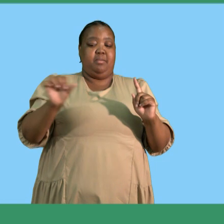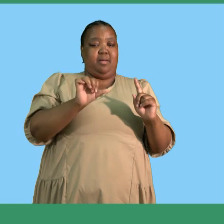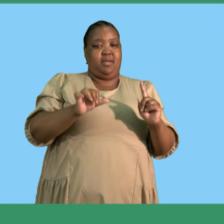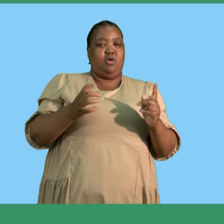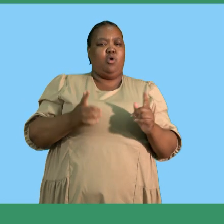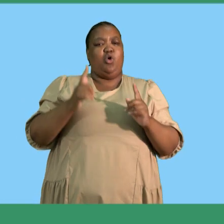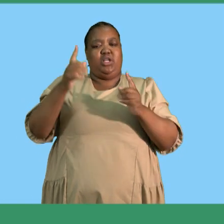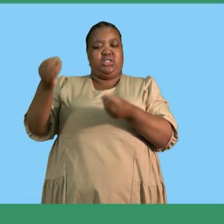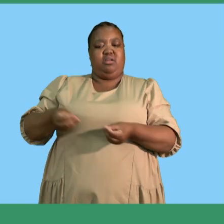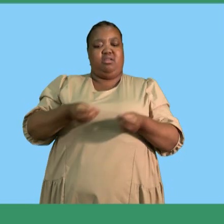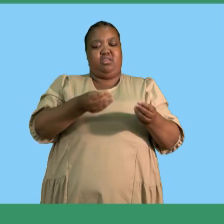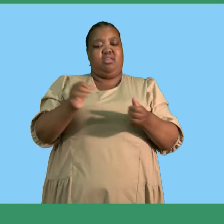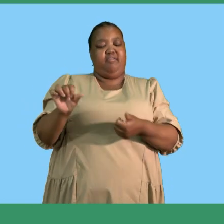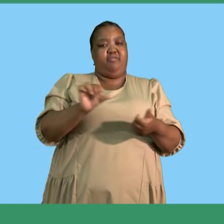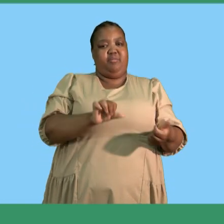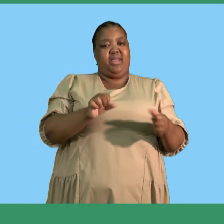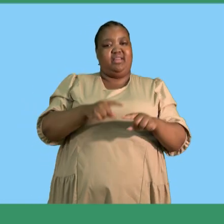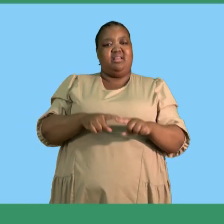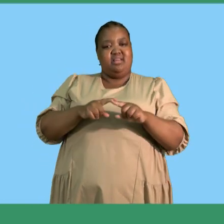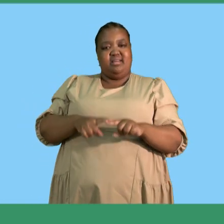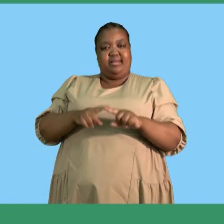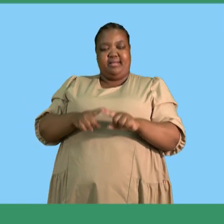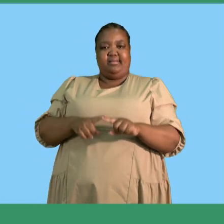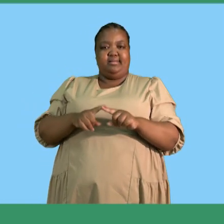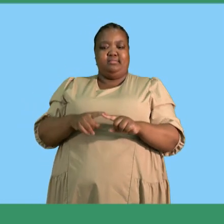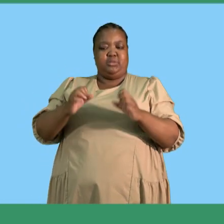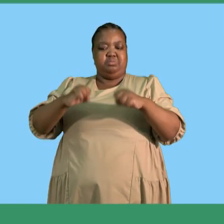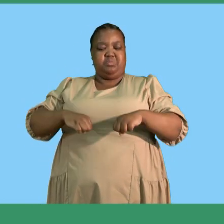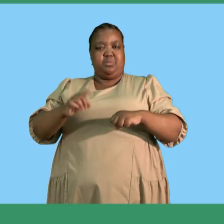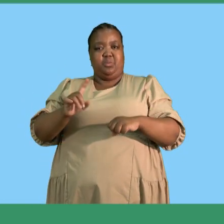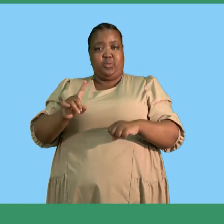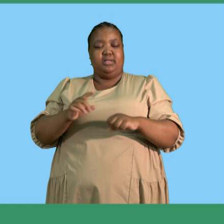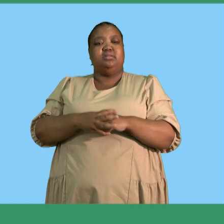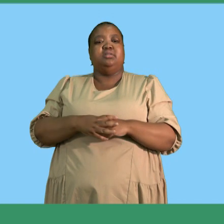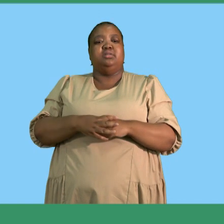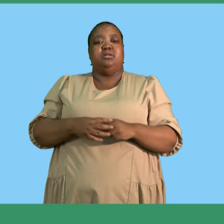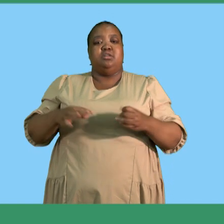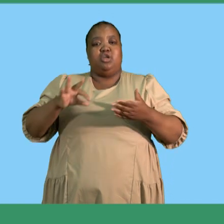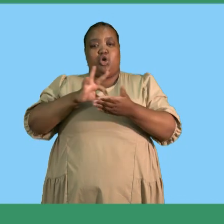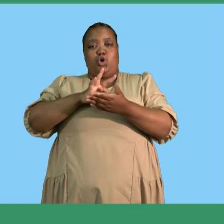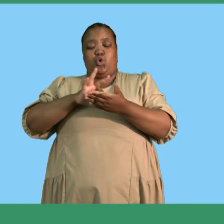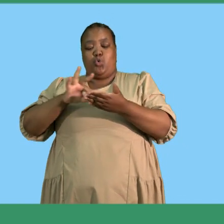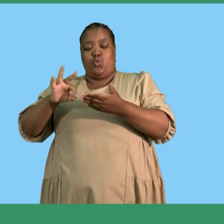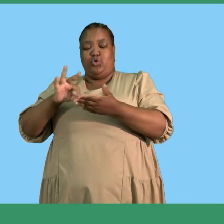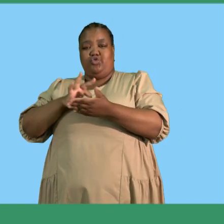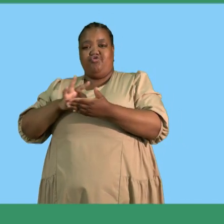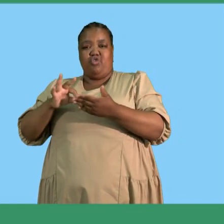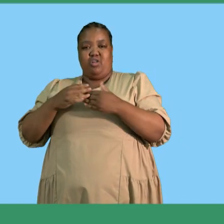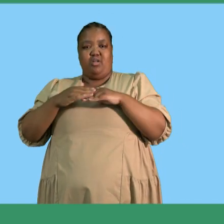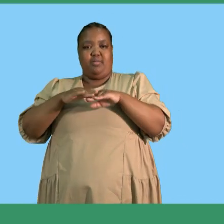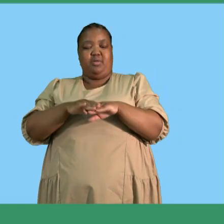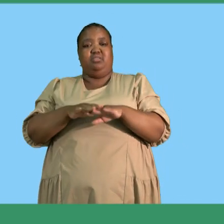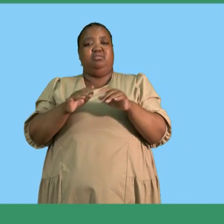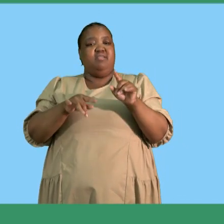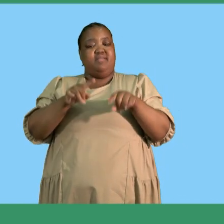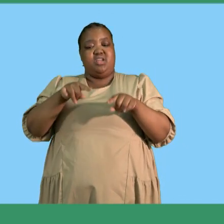and conditions. And then also, you might confuse the contractual implications of